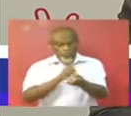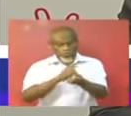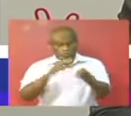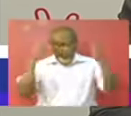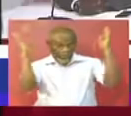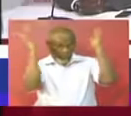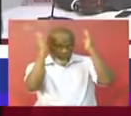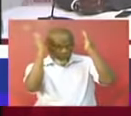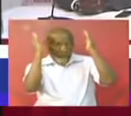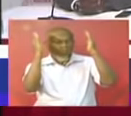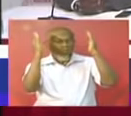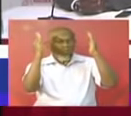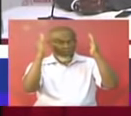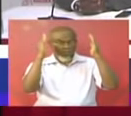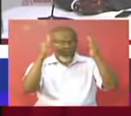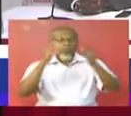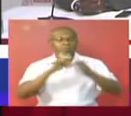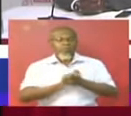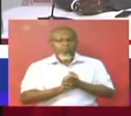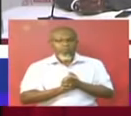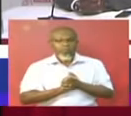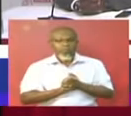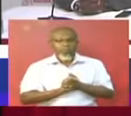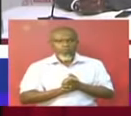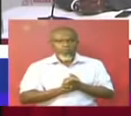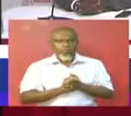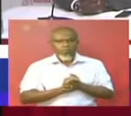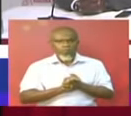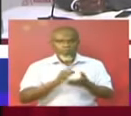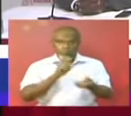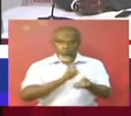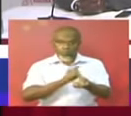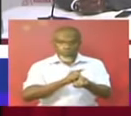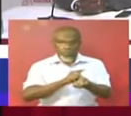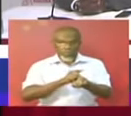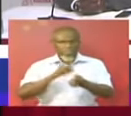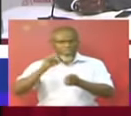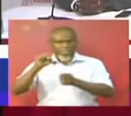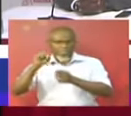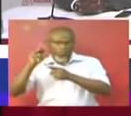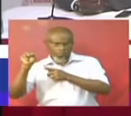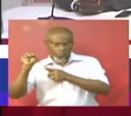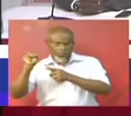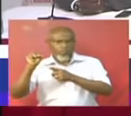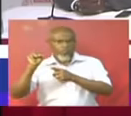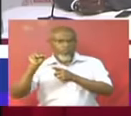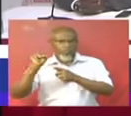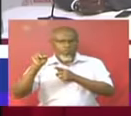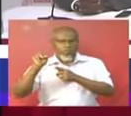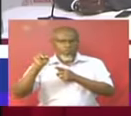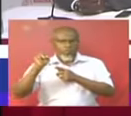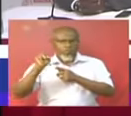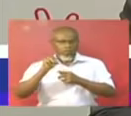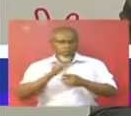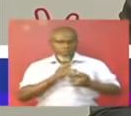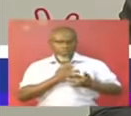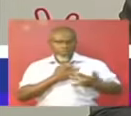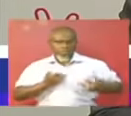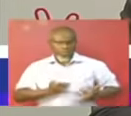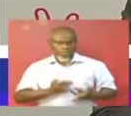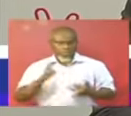Director, Epidemiology, Ministry of Health, and Dr. Sana Mohammed, Pulmonologist, North Central Regional Health